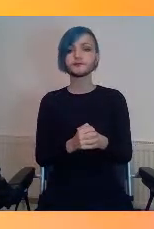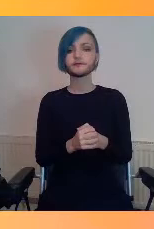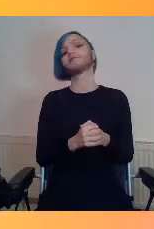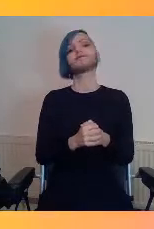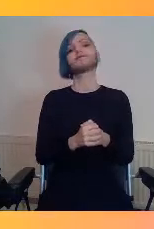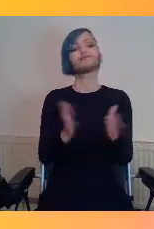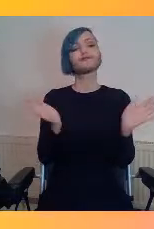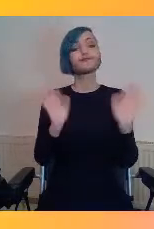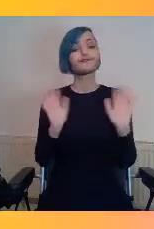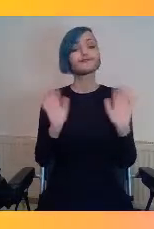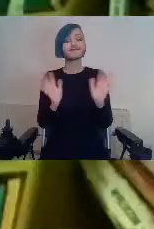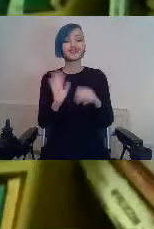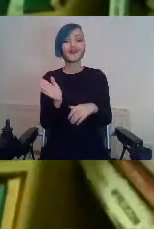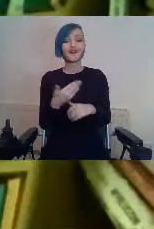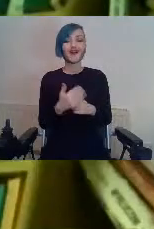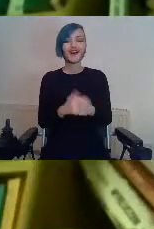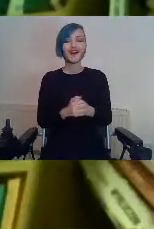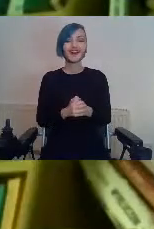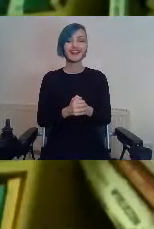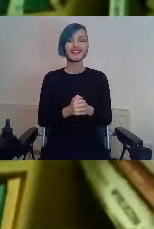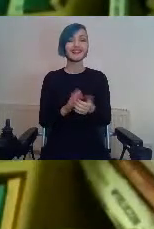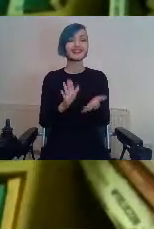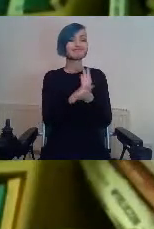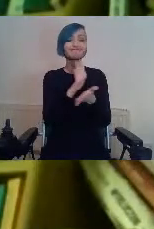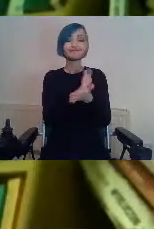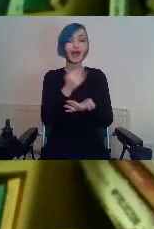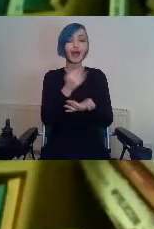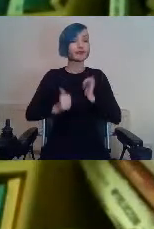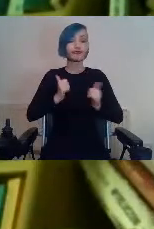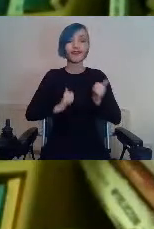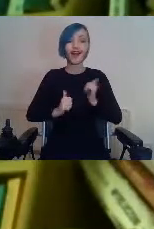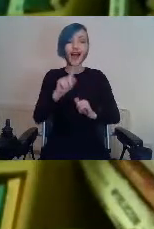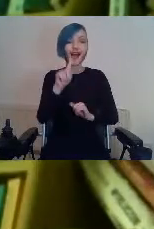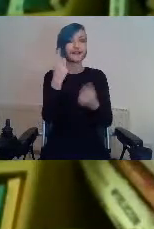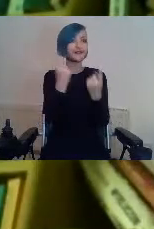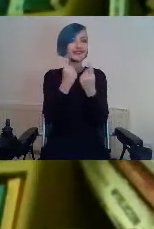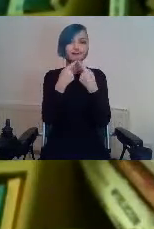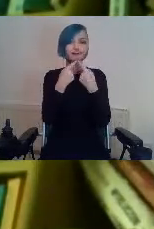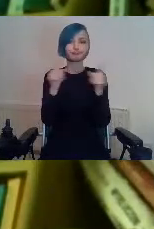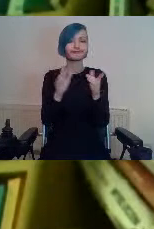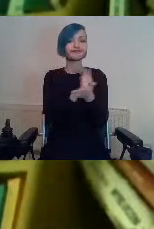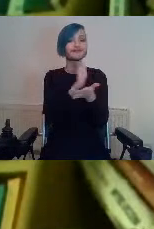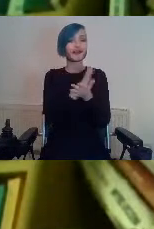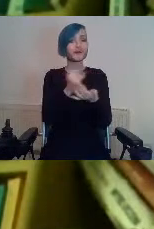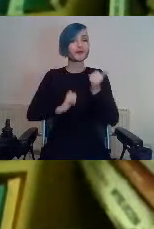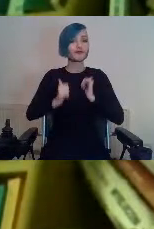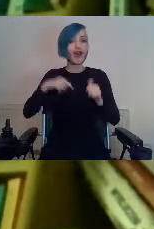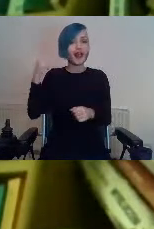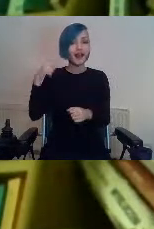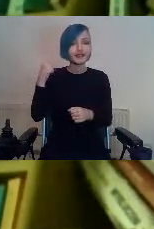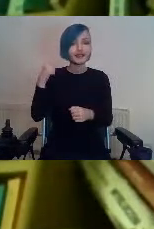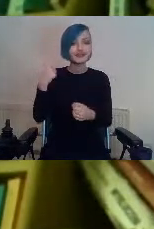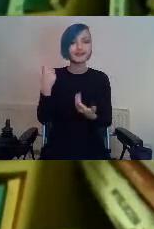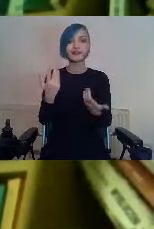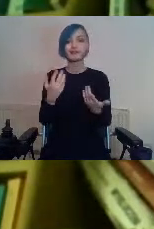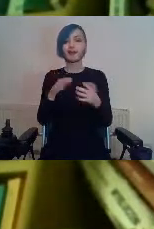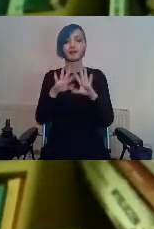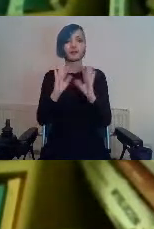Hello, everybody. Happy Pride, first of all. Happy Pride in London and everywhere in the